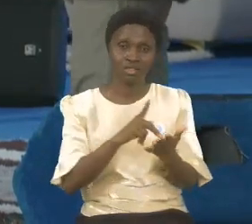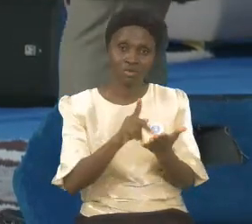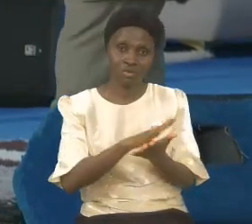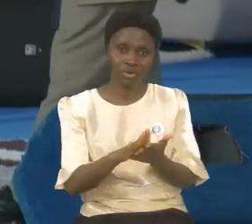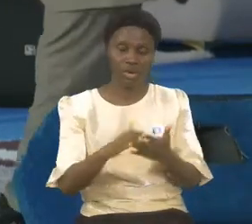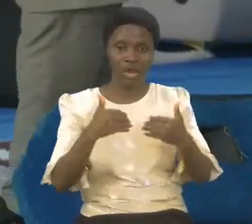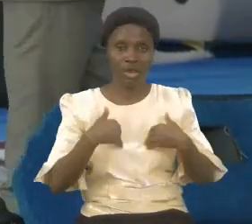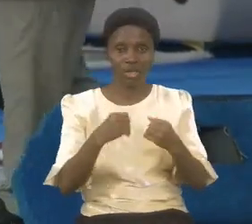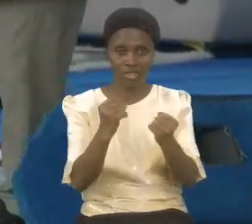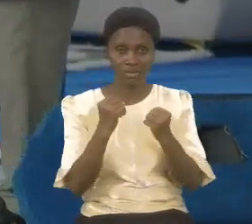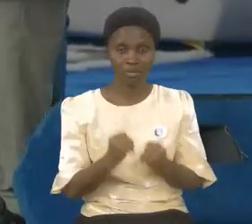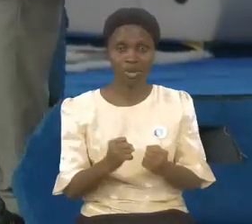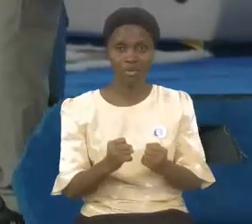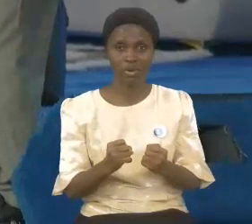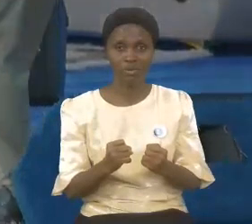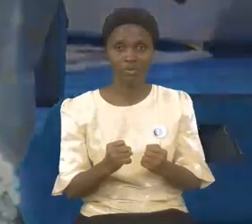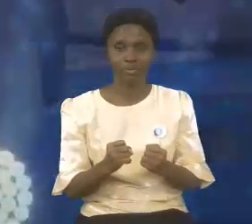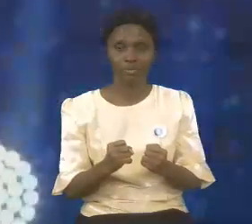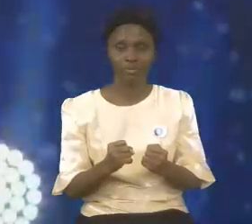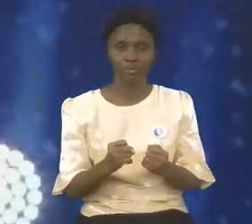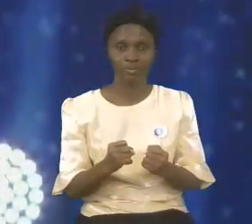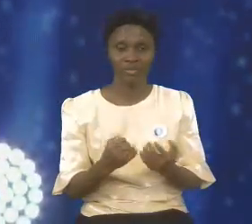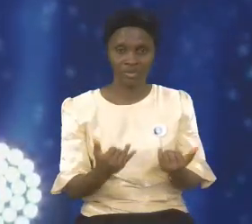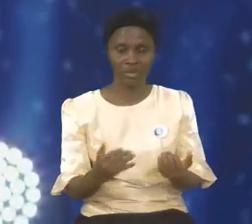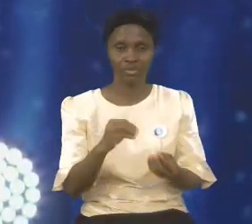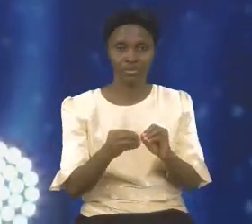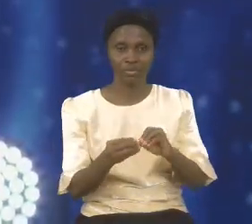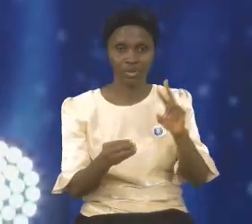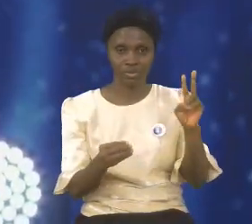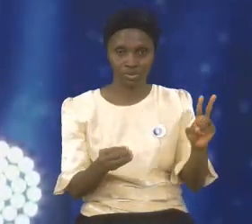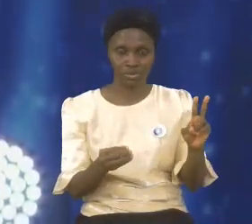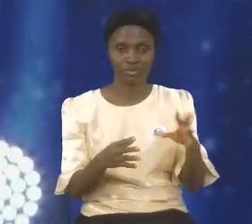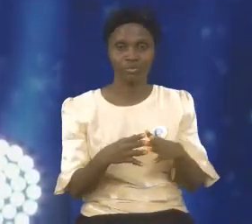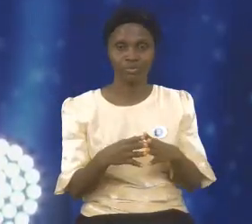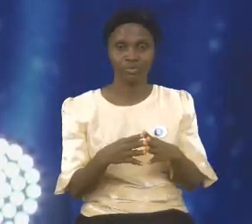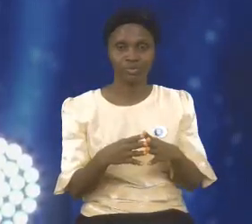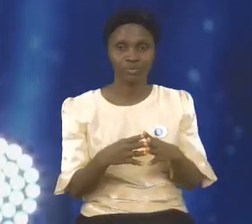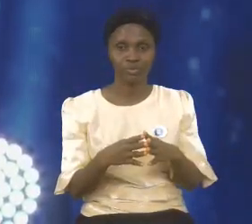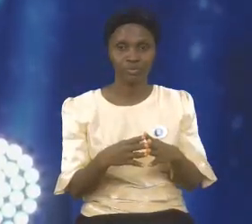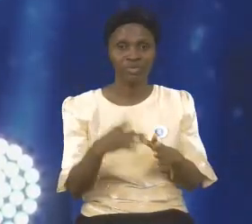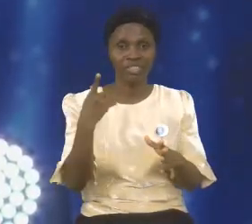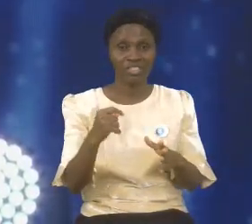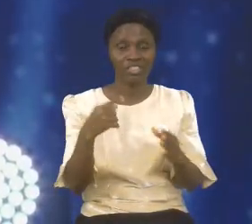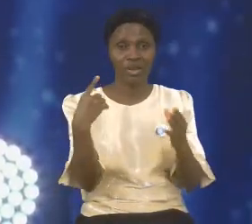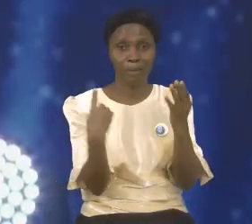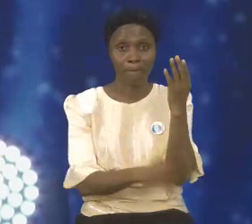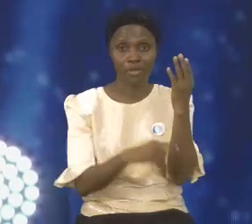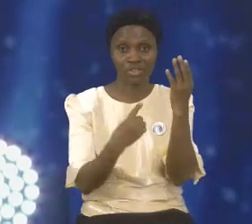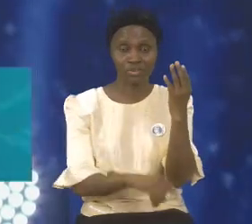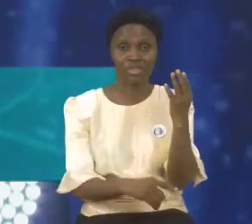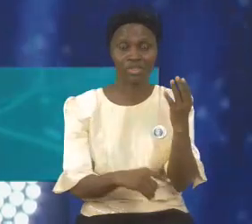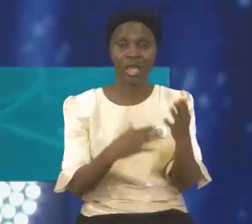is the eternal king. Let's look at number two there. Number two there is the punishment and the perdition,